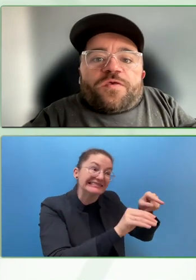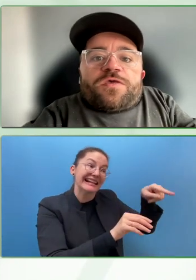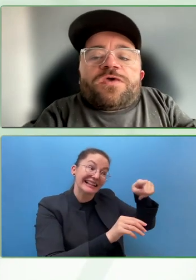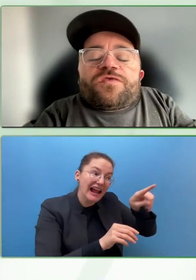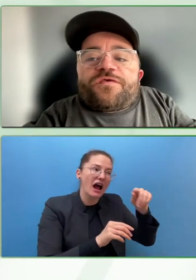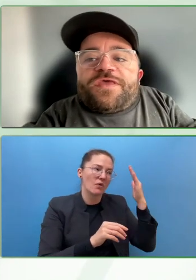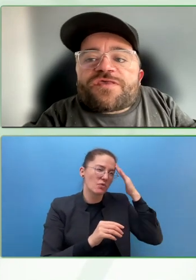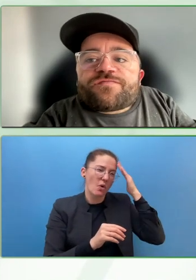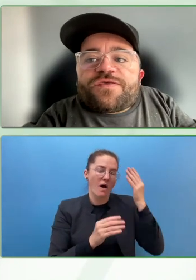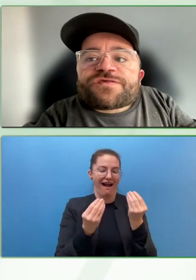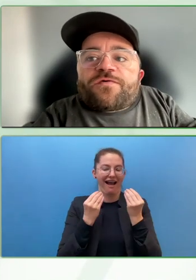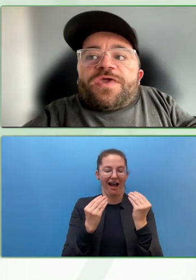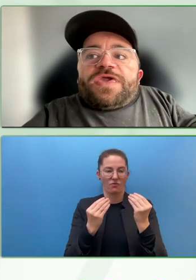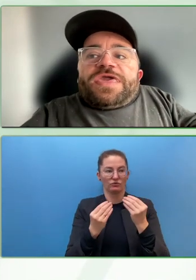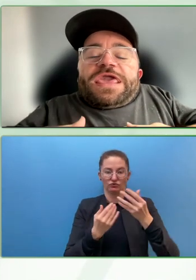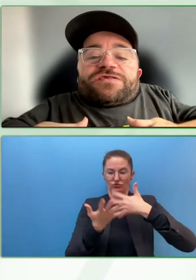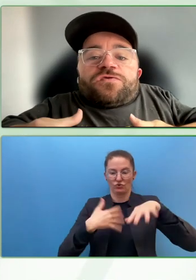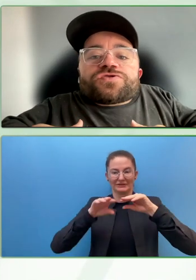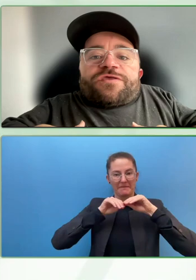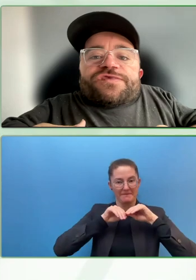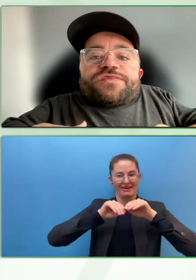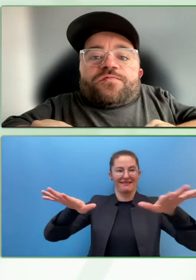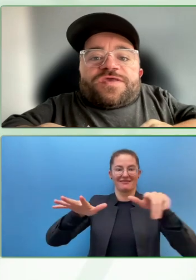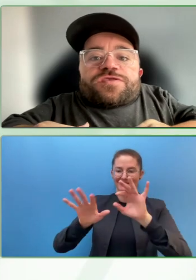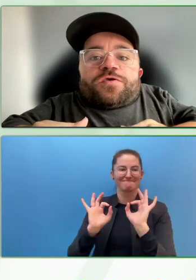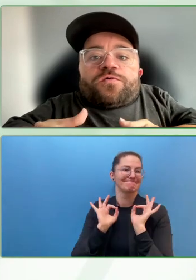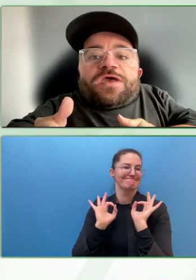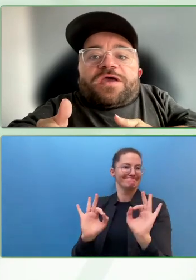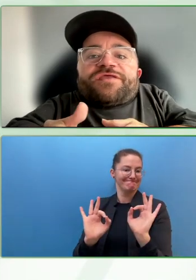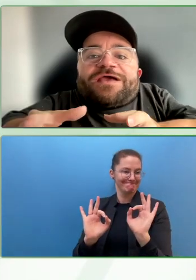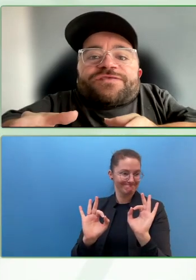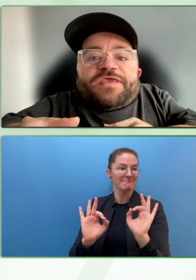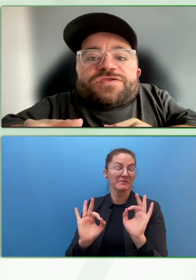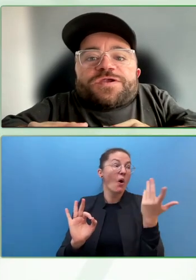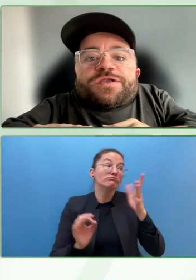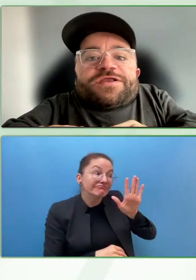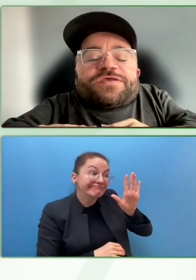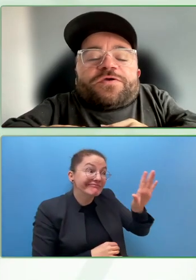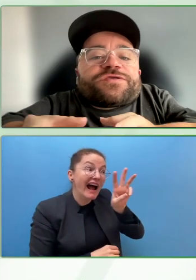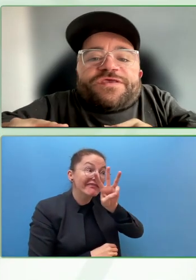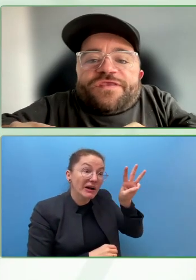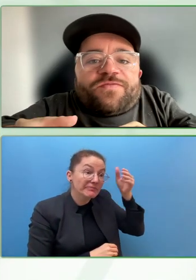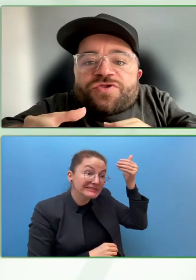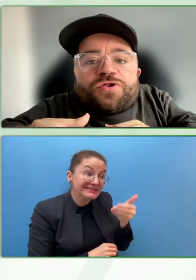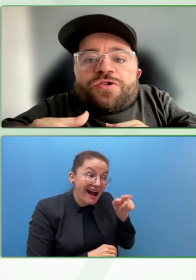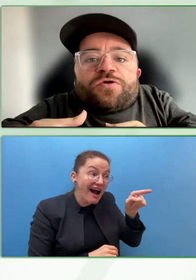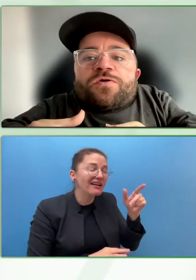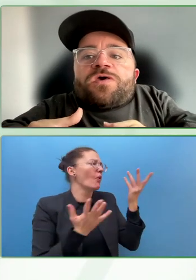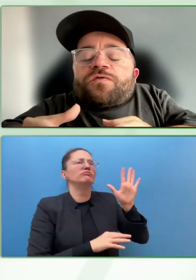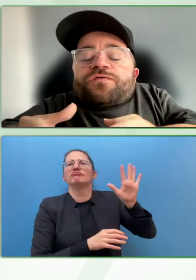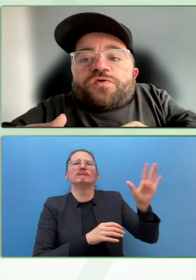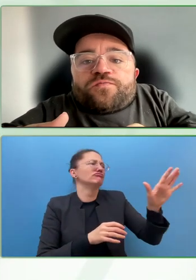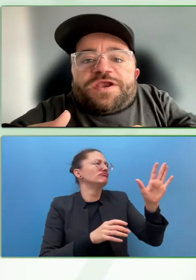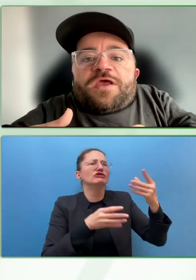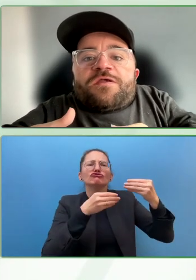experience for their customers. So it's not just that we do a kind of activation in on a TV commercial or